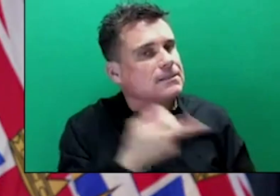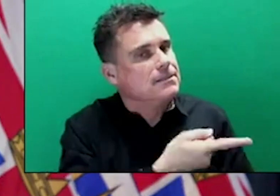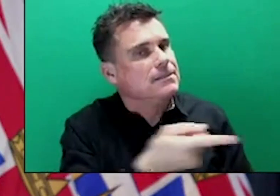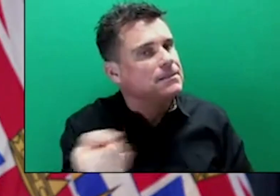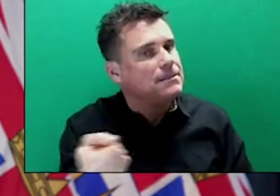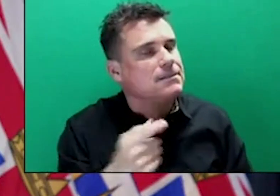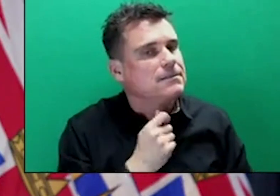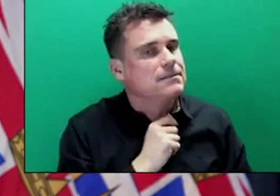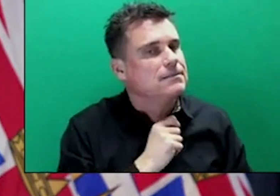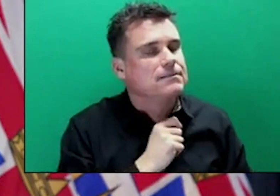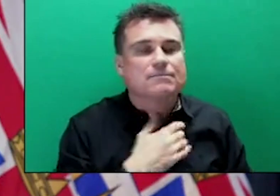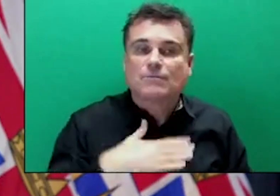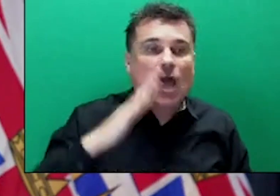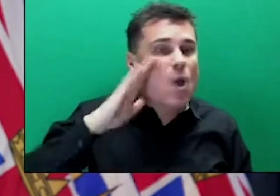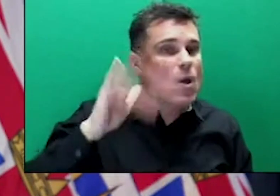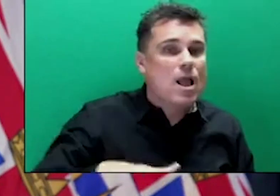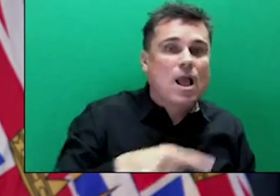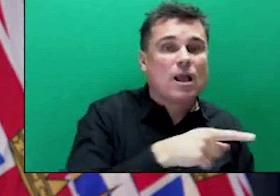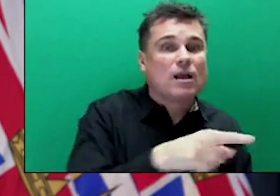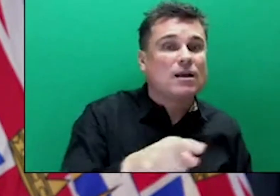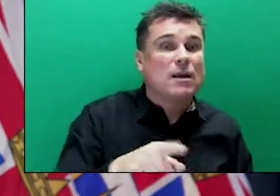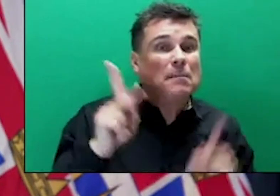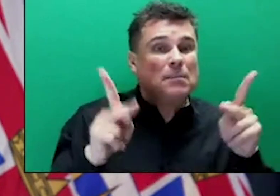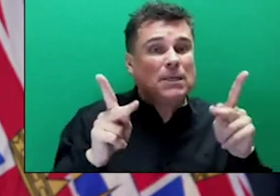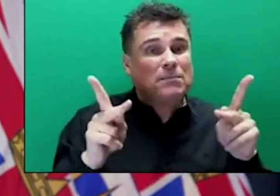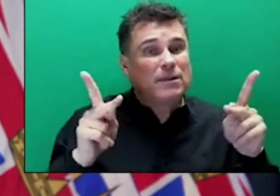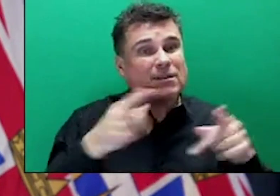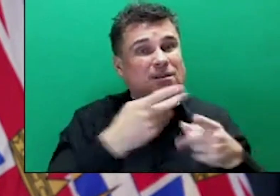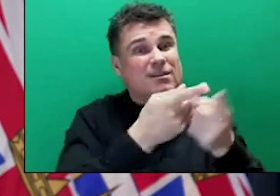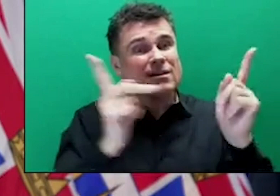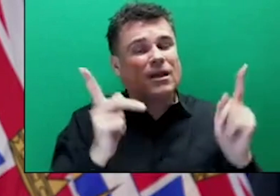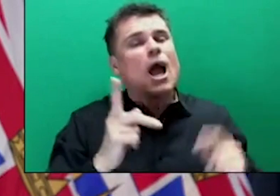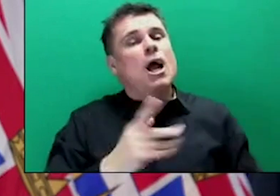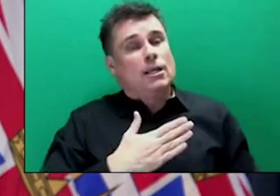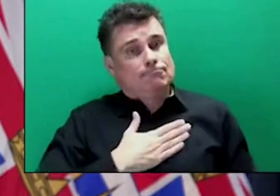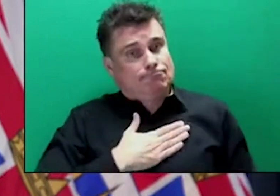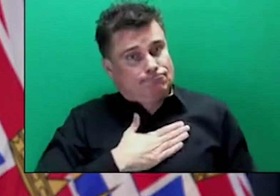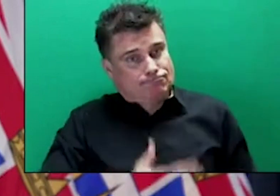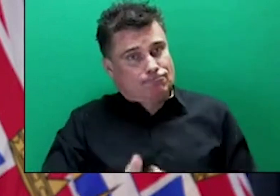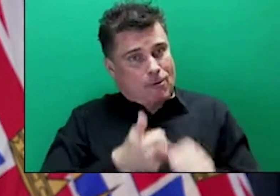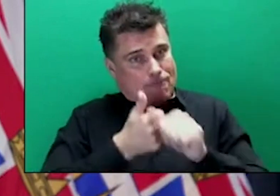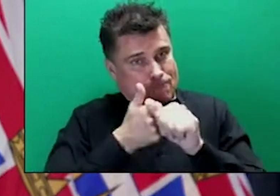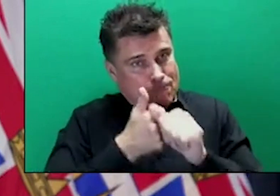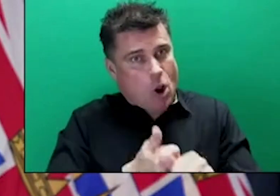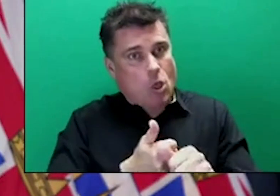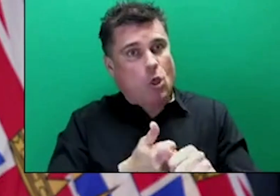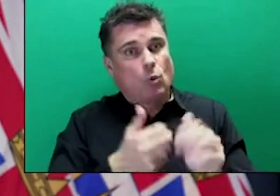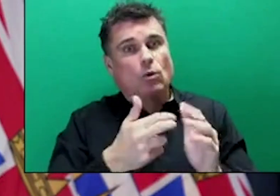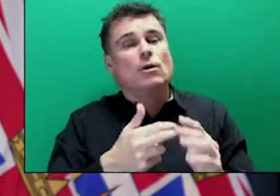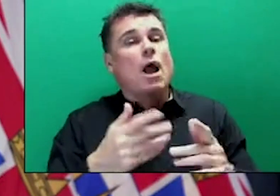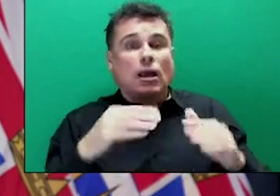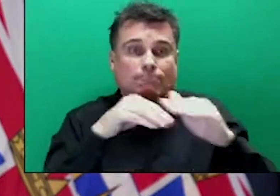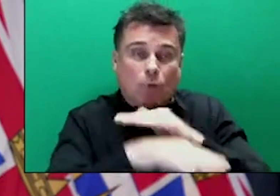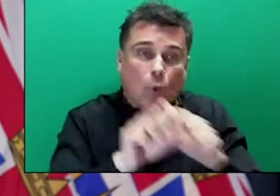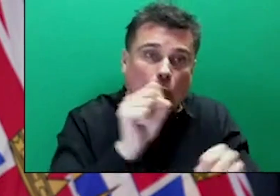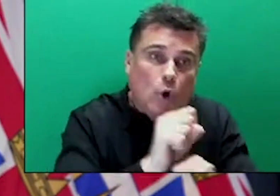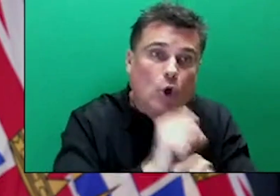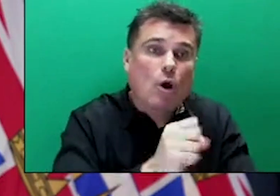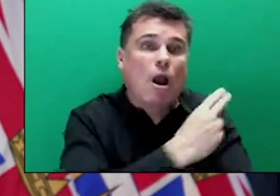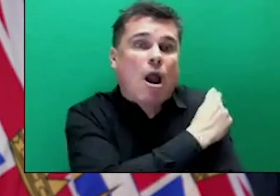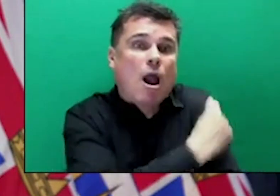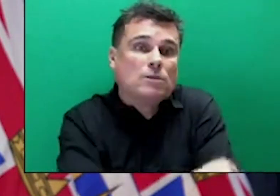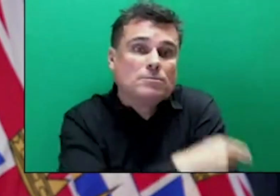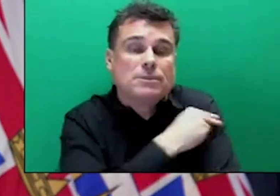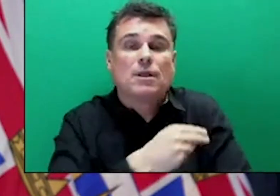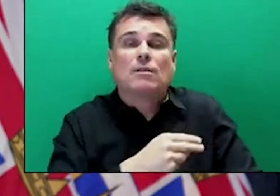for people with COVID, making sure that people are still getting their surgeries. It really, in some ways, is a slap in the face. And we